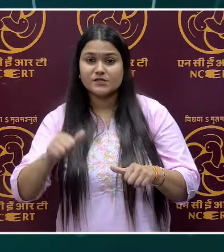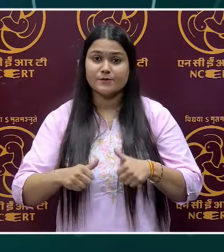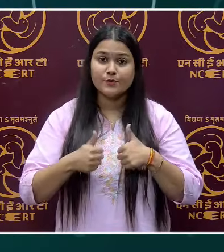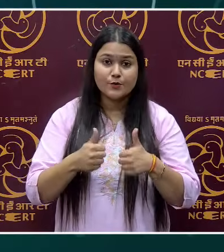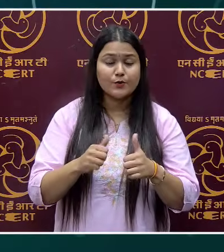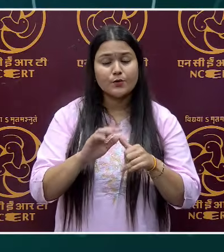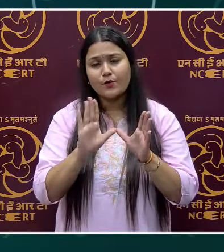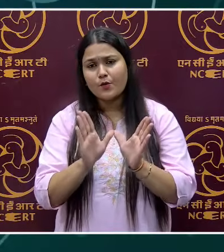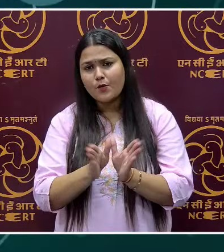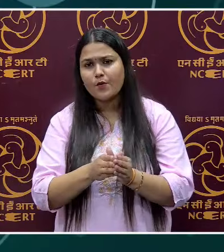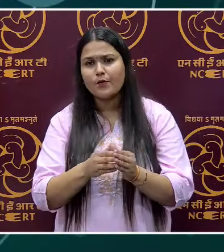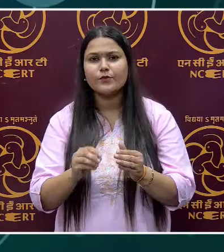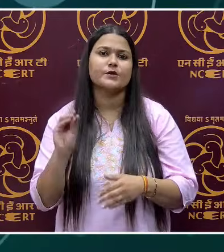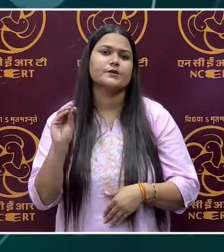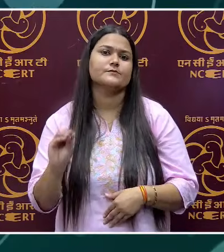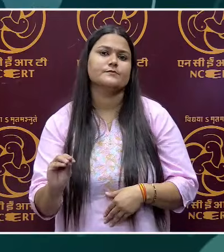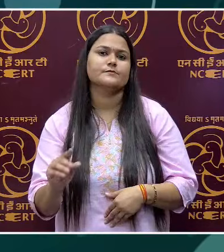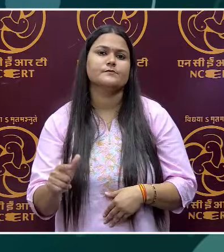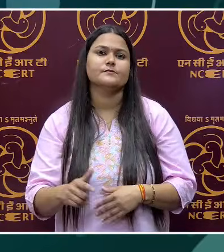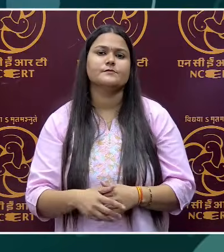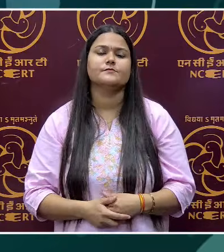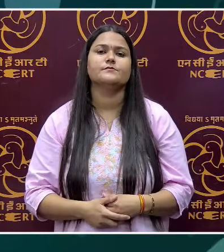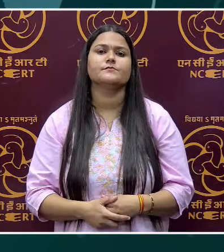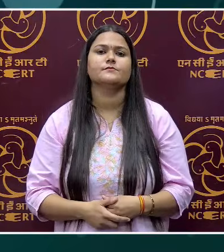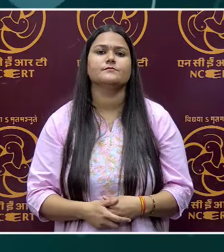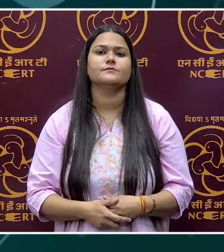all that. So, you can submit it here.